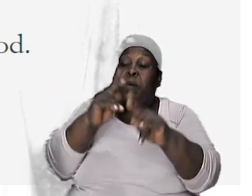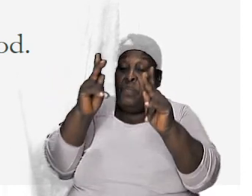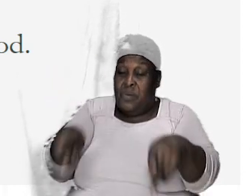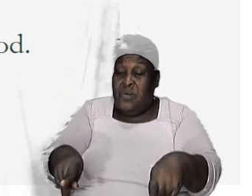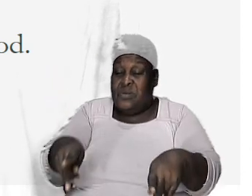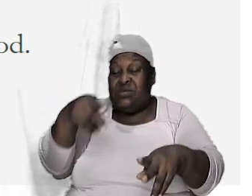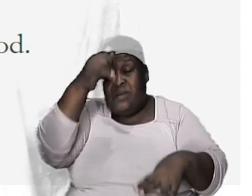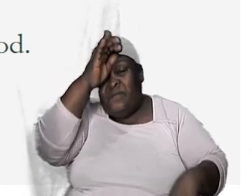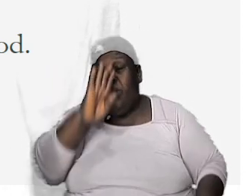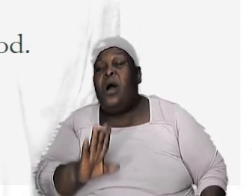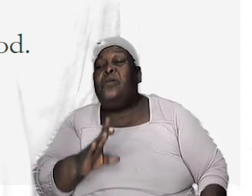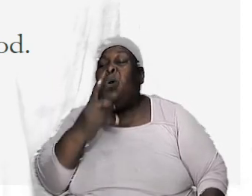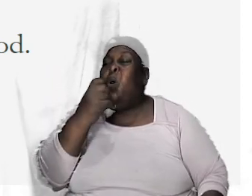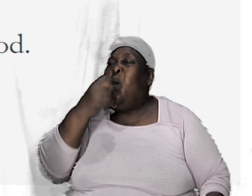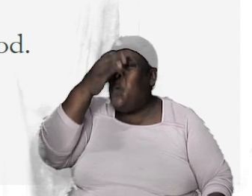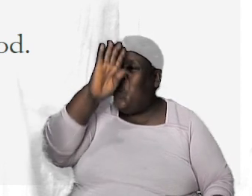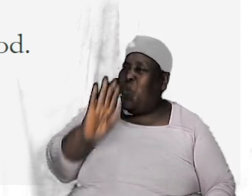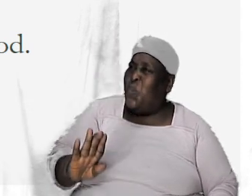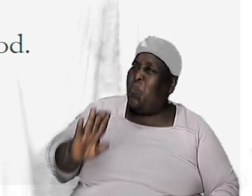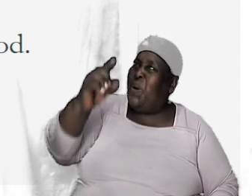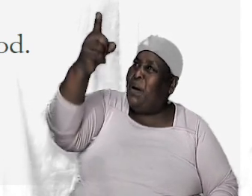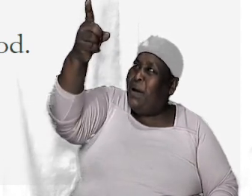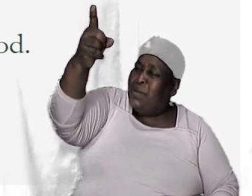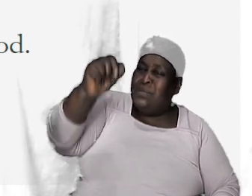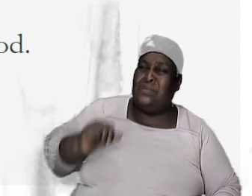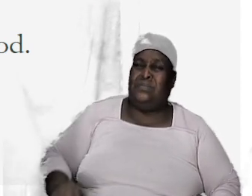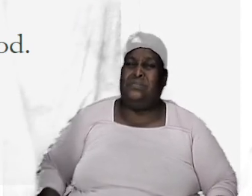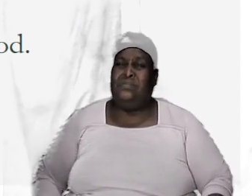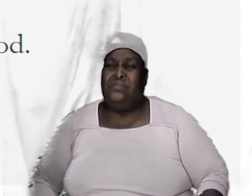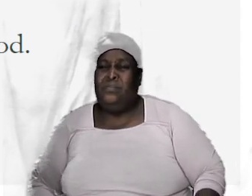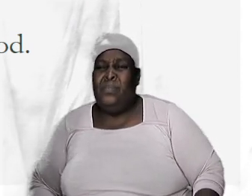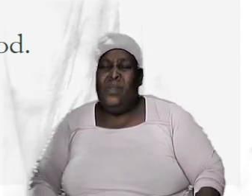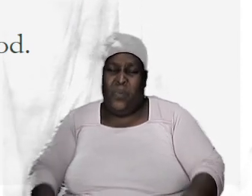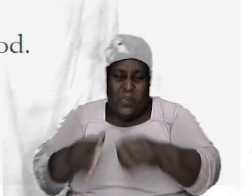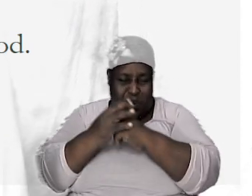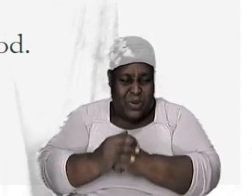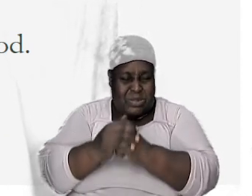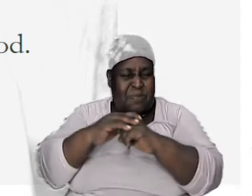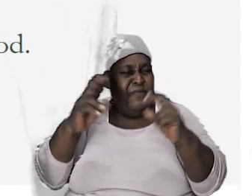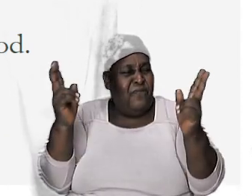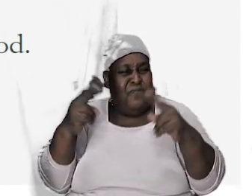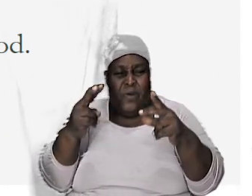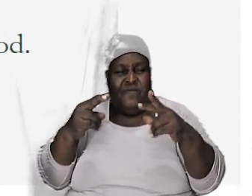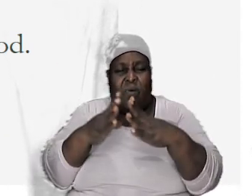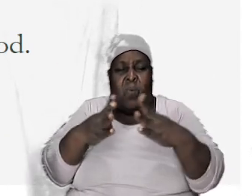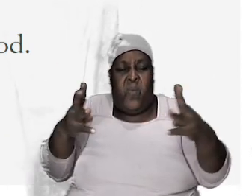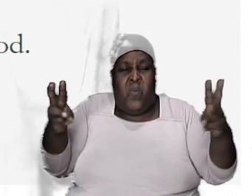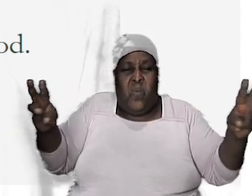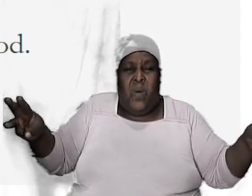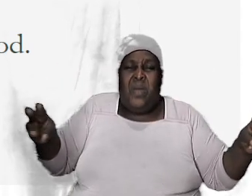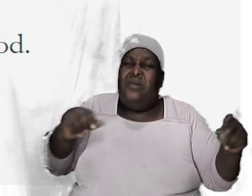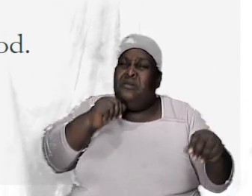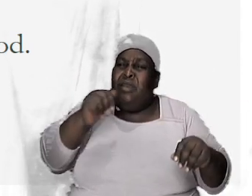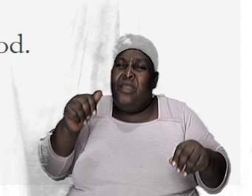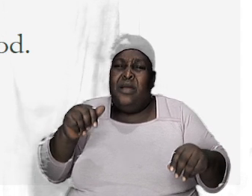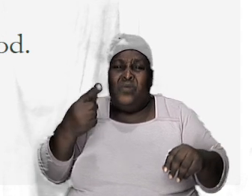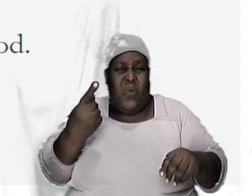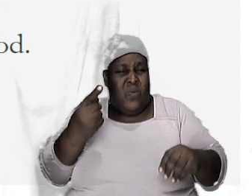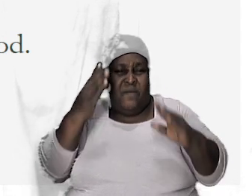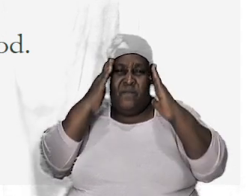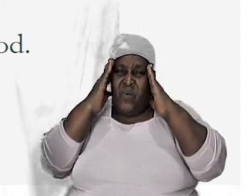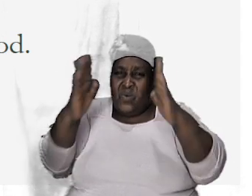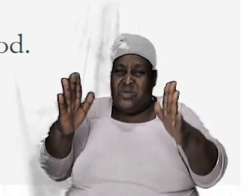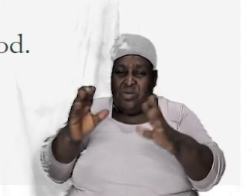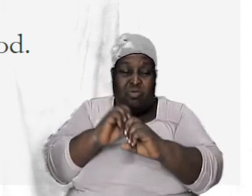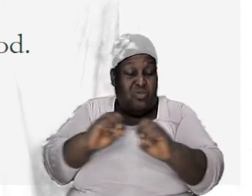God. Amen. Who God is. And I said, that's why I say worship is very wide because you're now focusing not on, and it has nothing